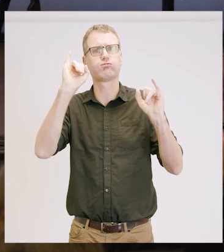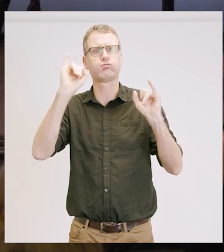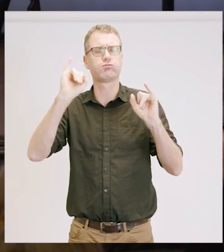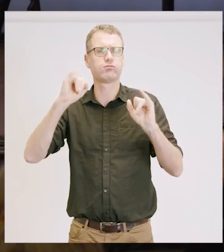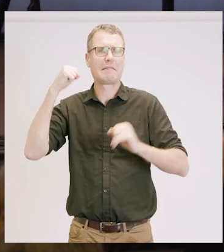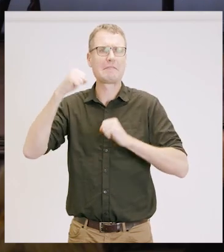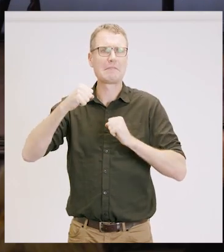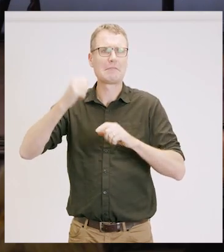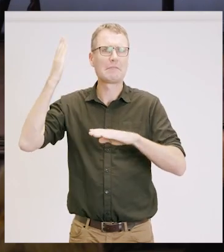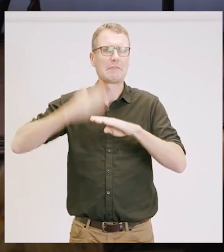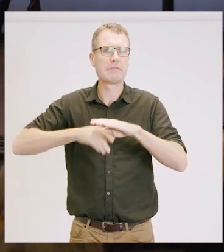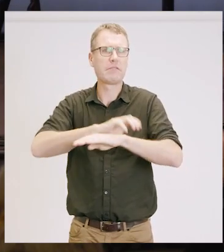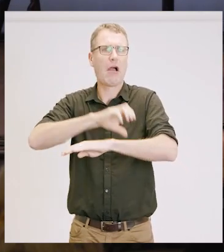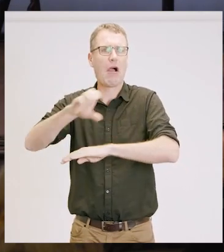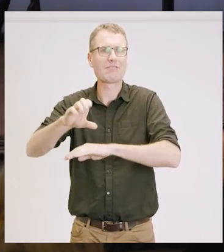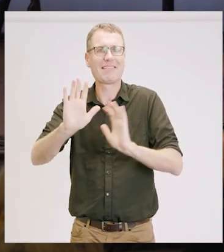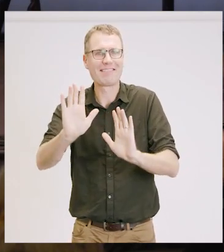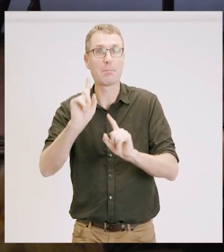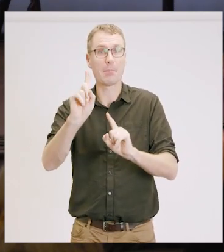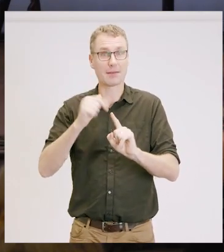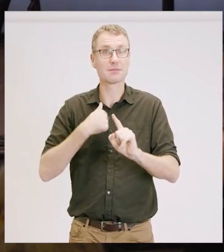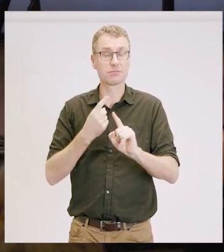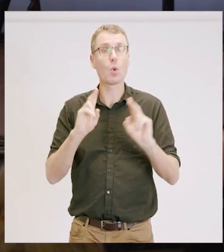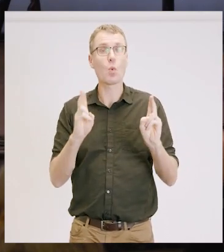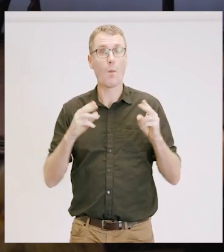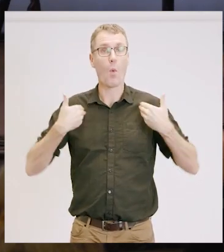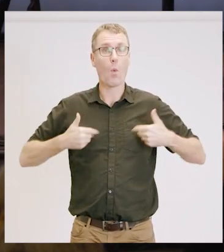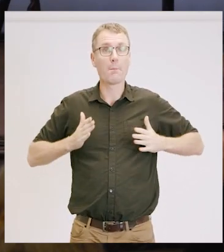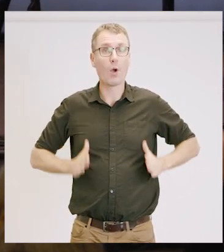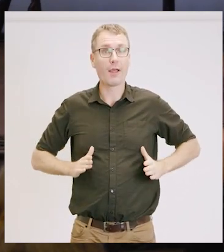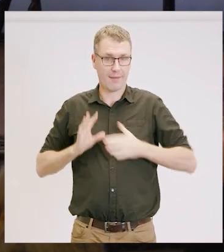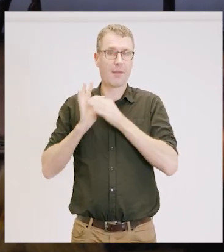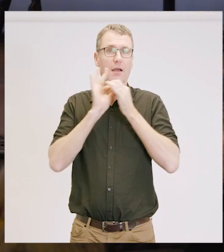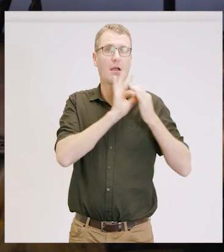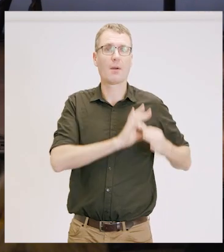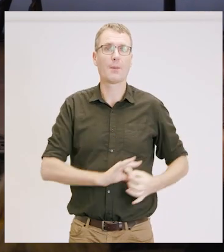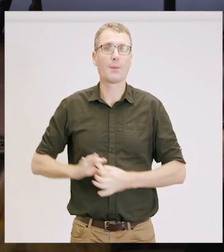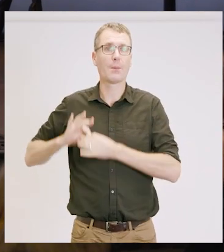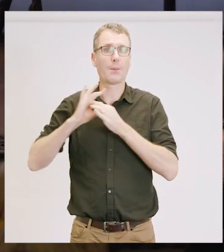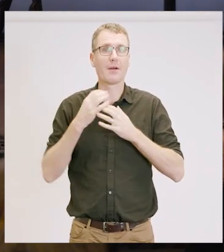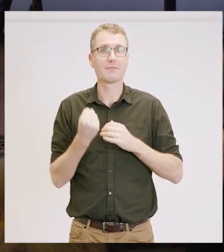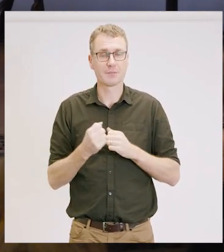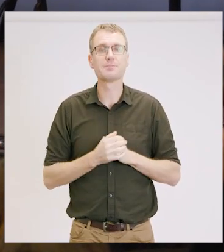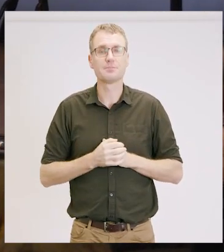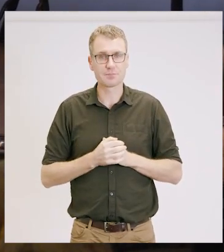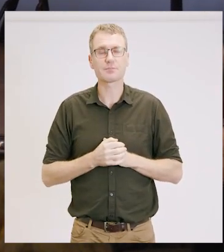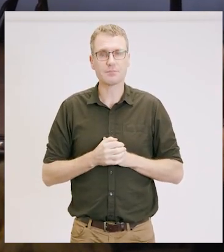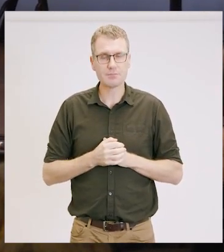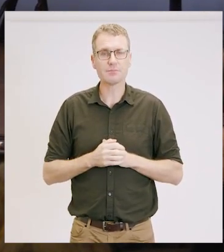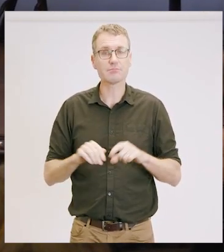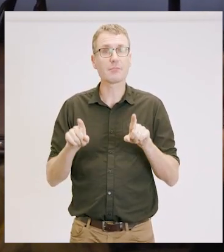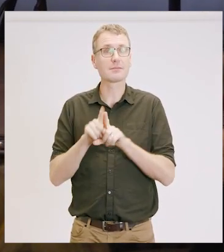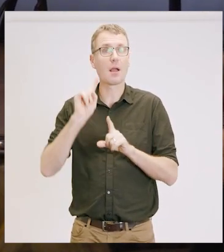terrible violence. Your body is permanently connected to all the different parts. And that's